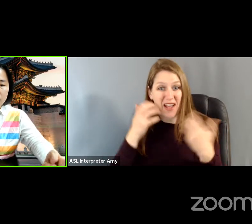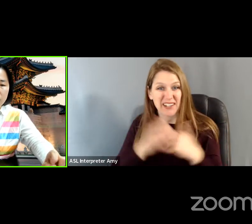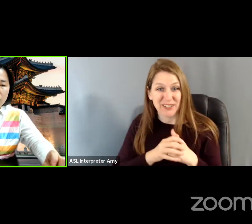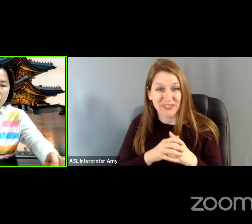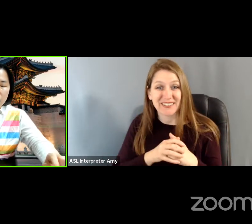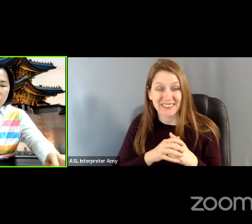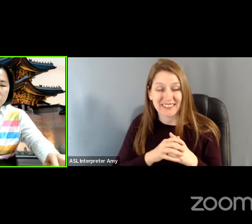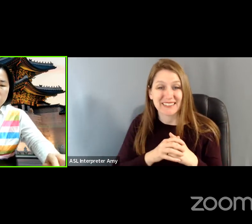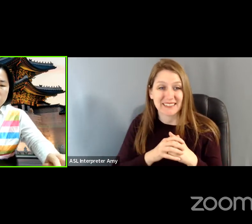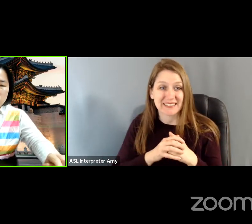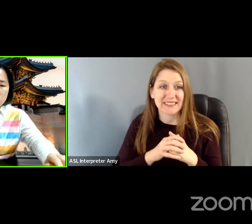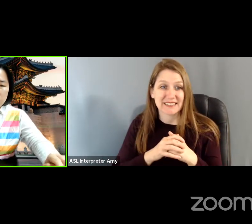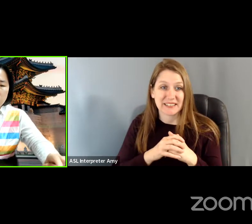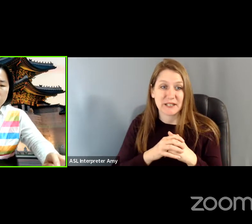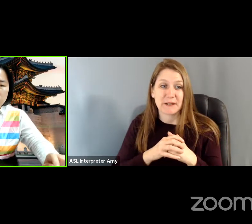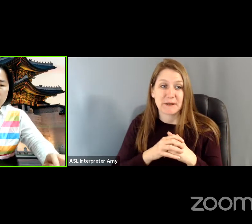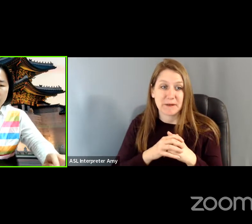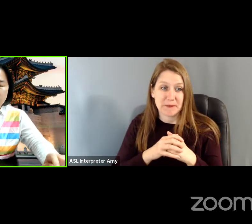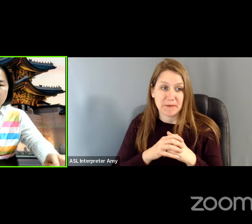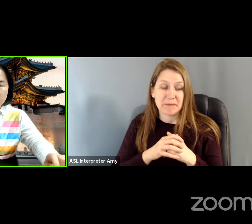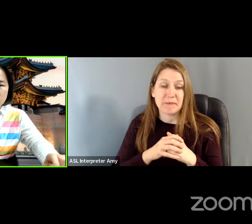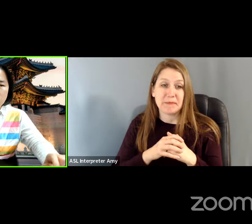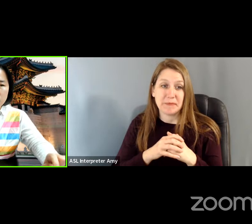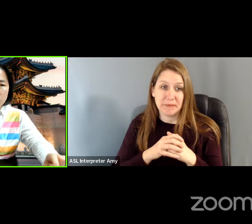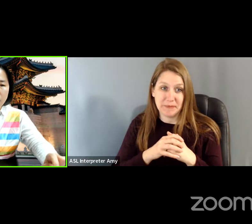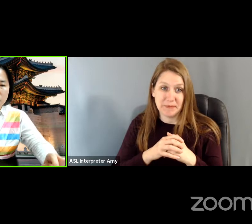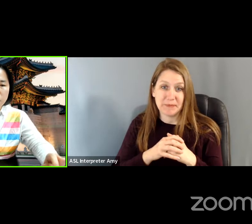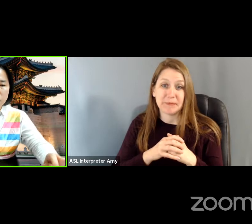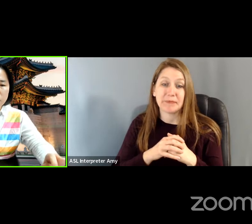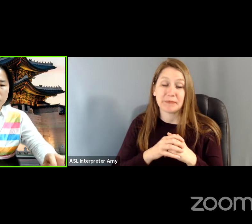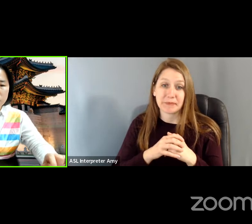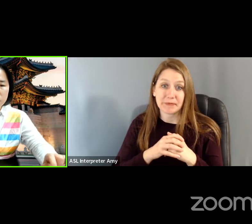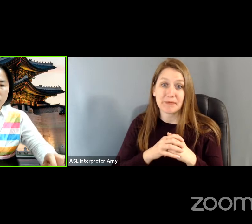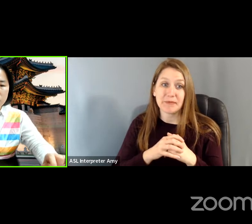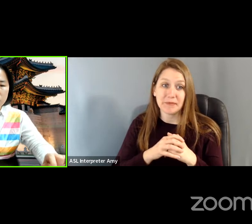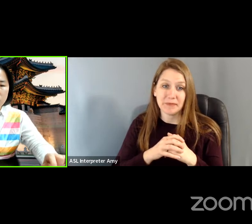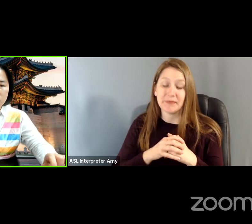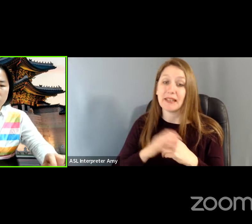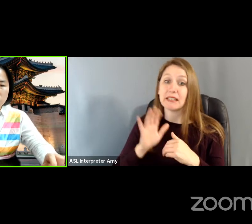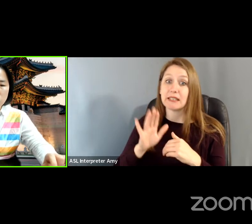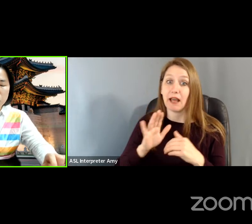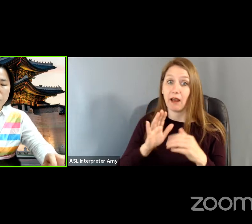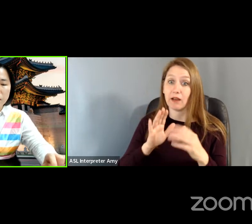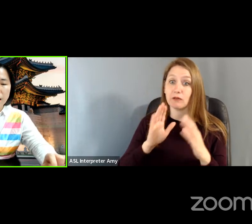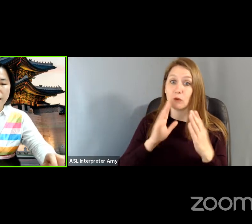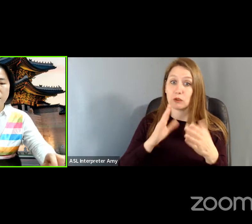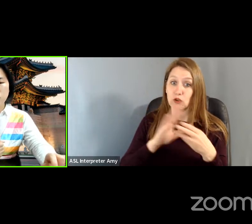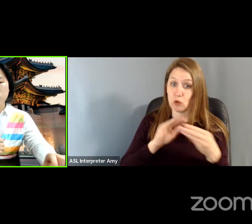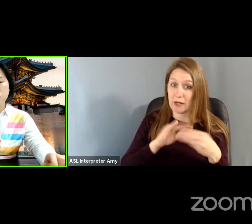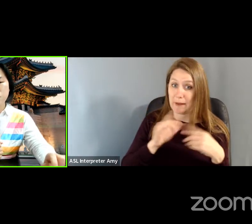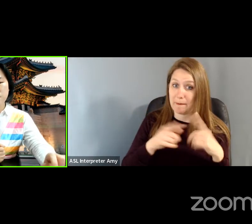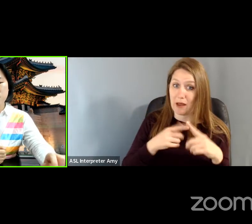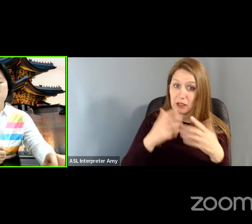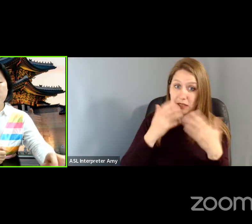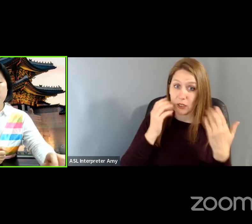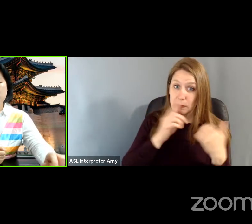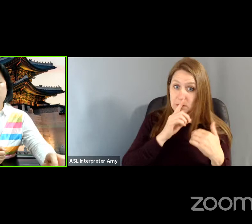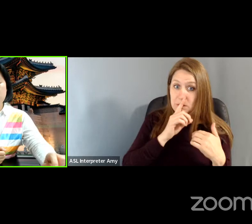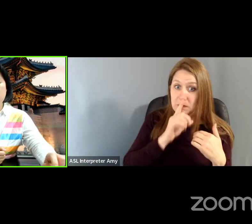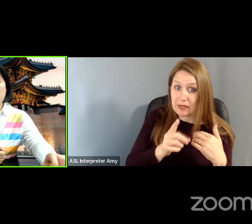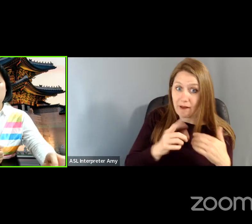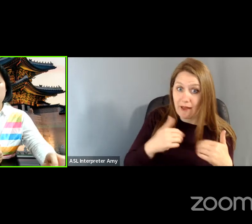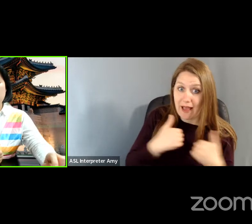speaking, from the story of the tiger as a real animal, the story of a tiger who uses